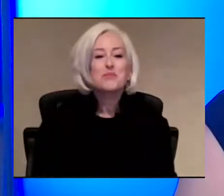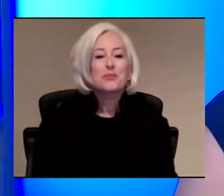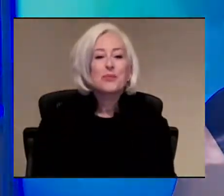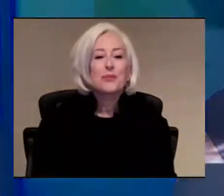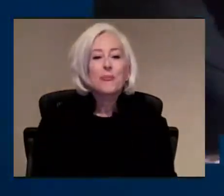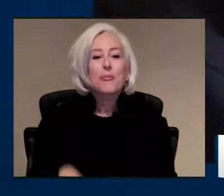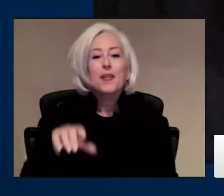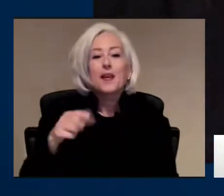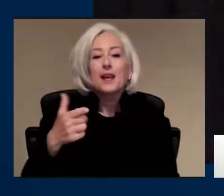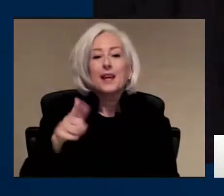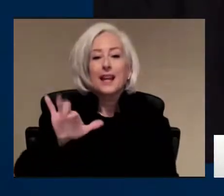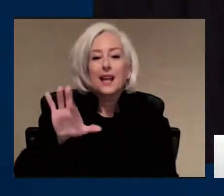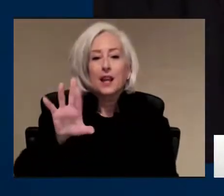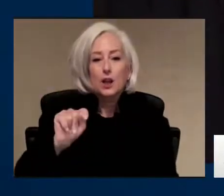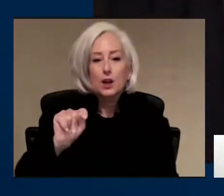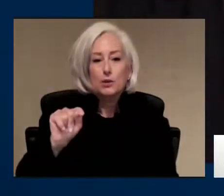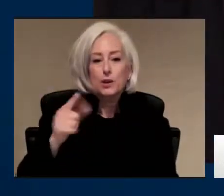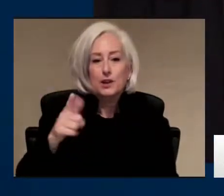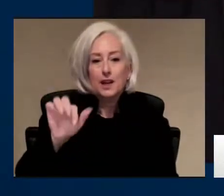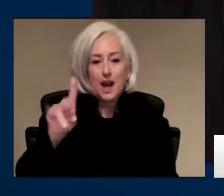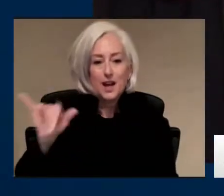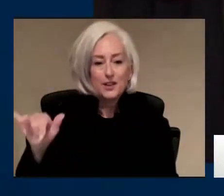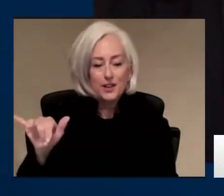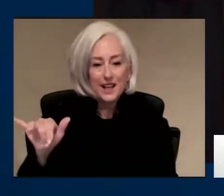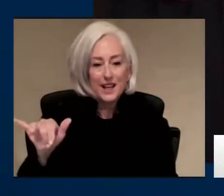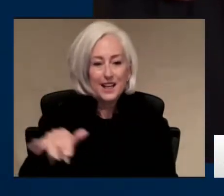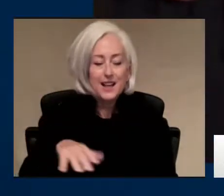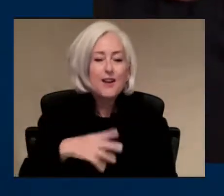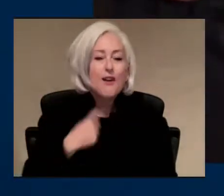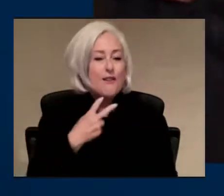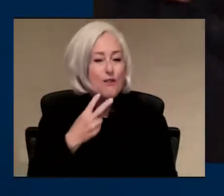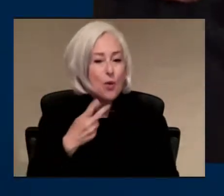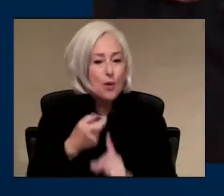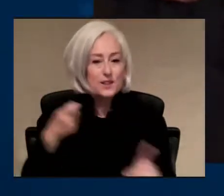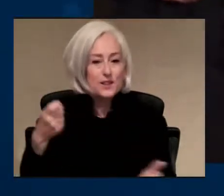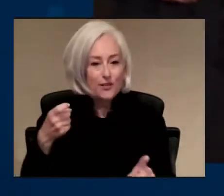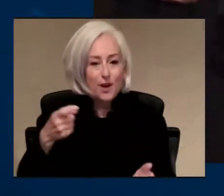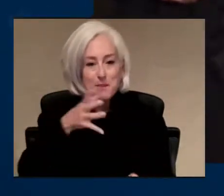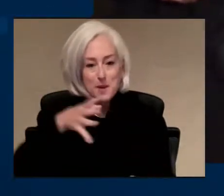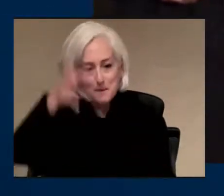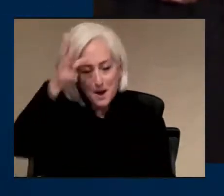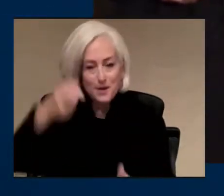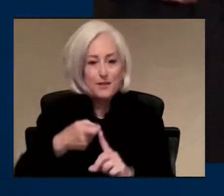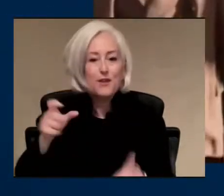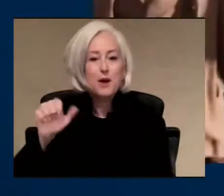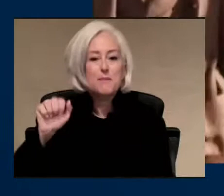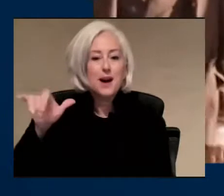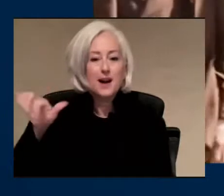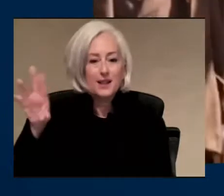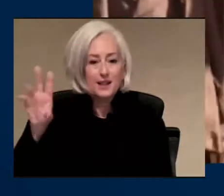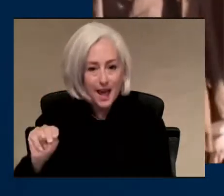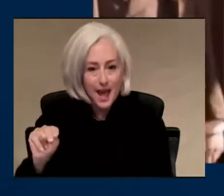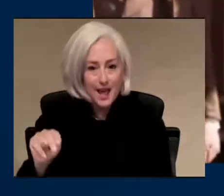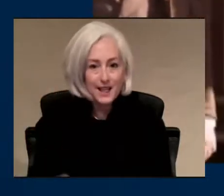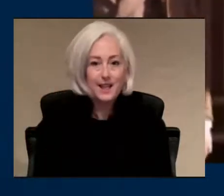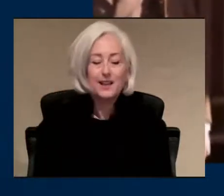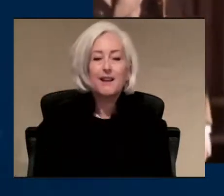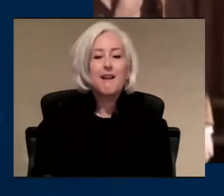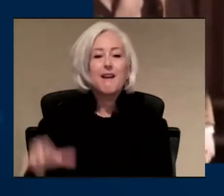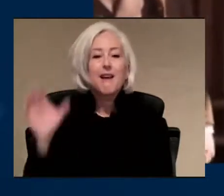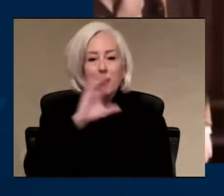the voice of that yakking parrot from Aladdin, or his stand-up comedy routines, or maybe the Aflac duck.